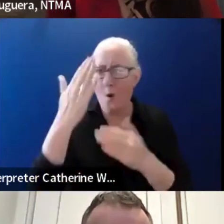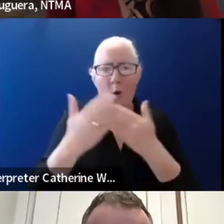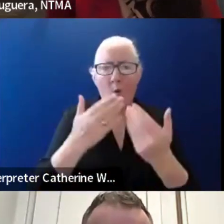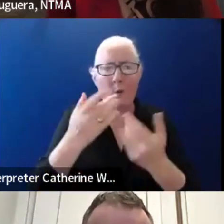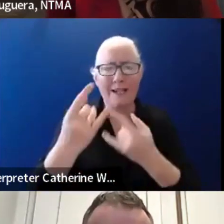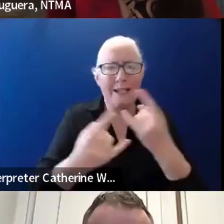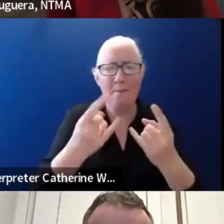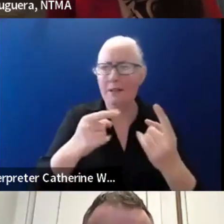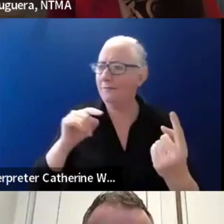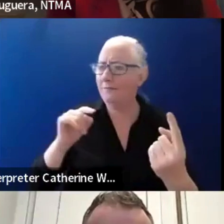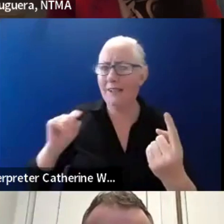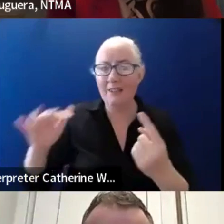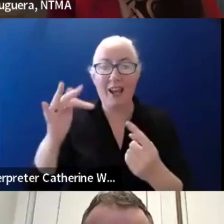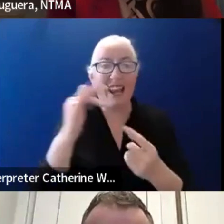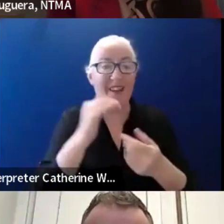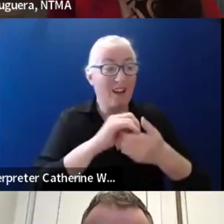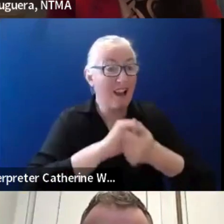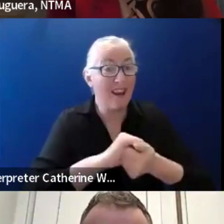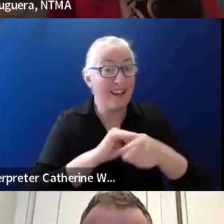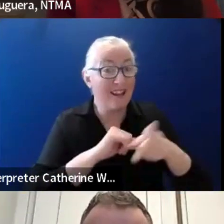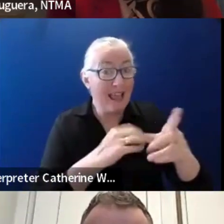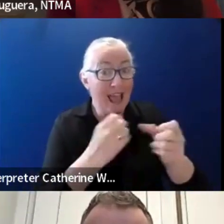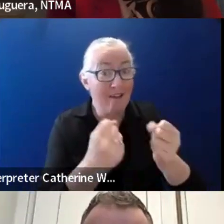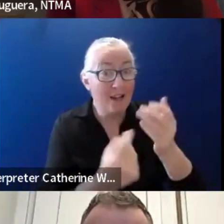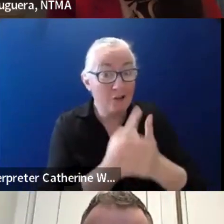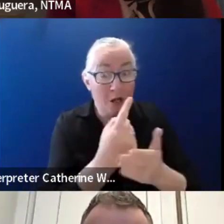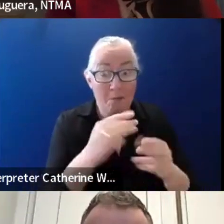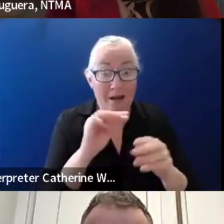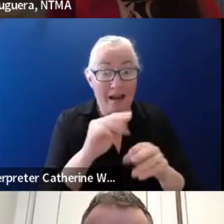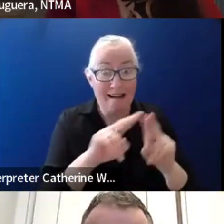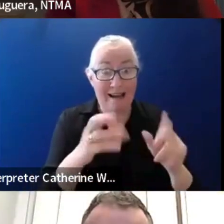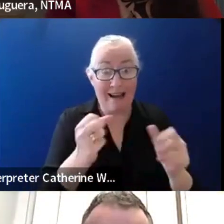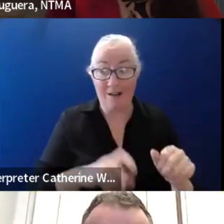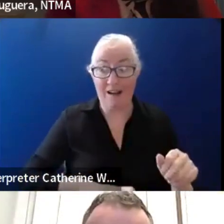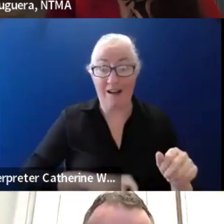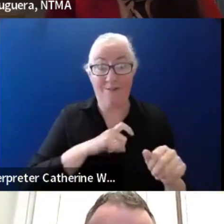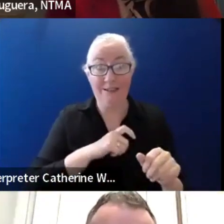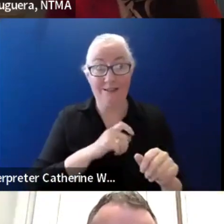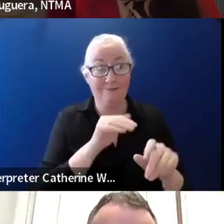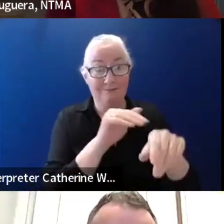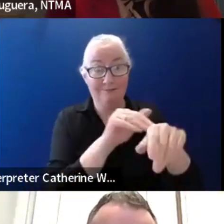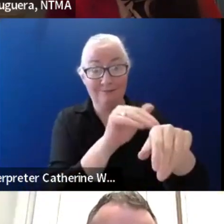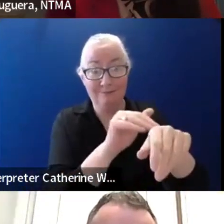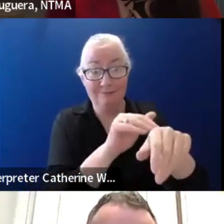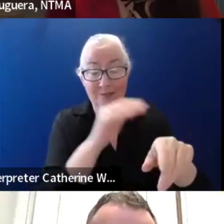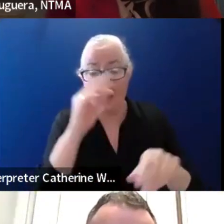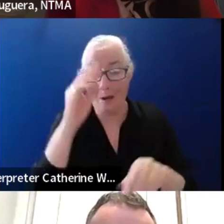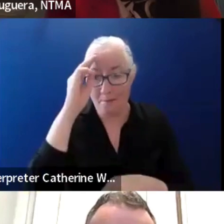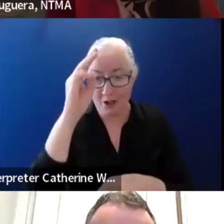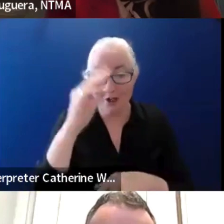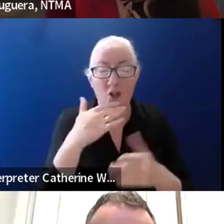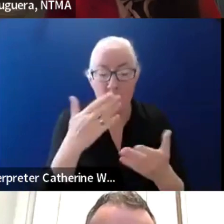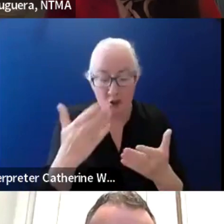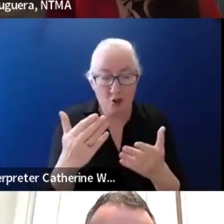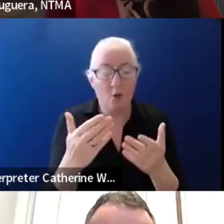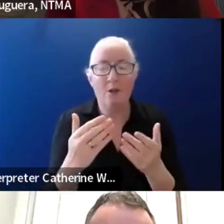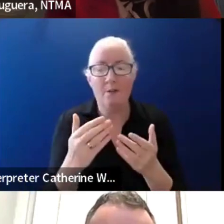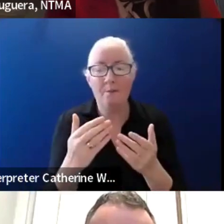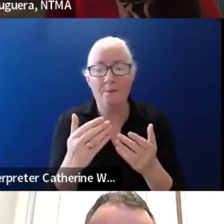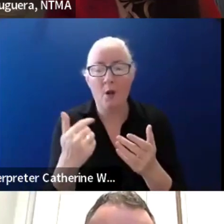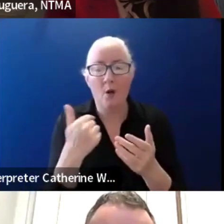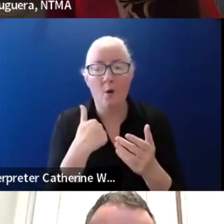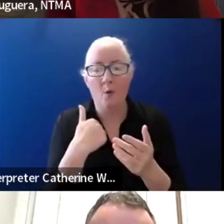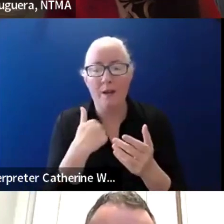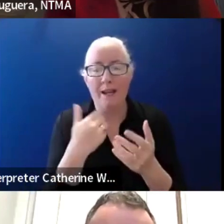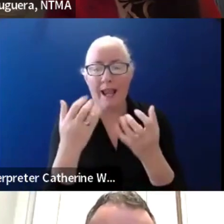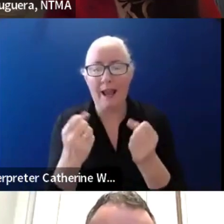our colleagues have an issue, they may not have confidence to speak to their managers or so. So the first thing we did was to have